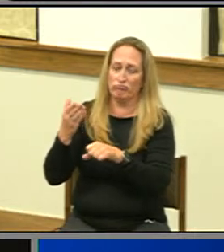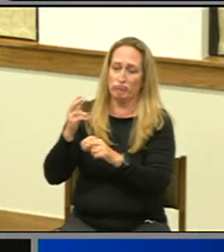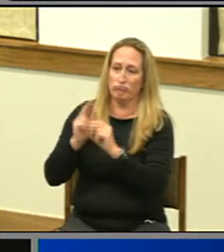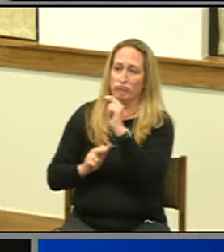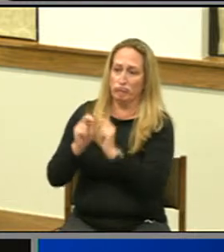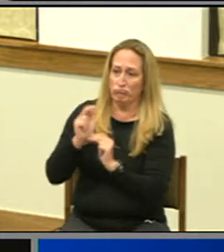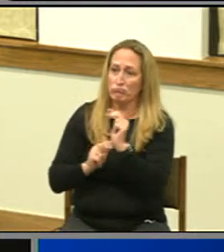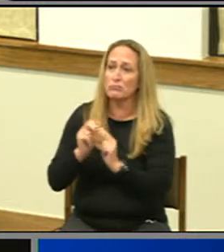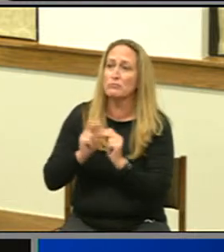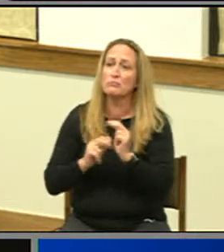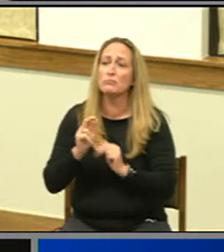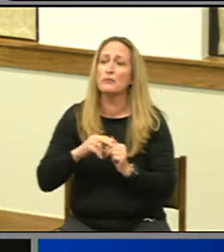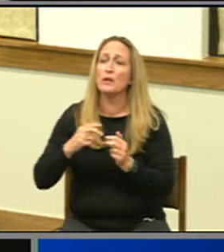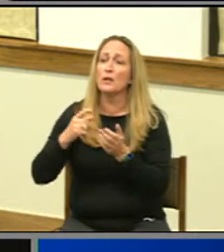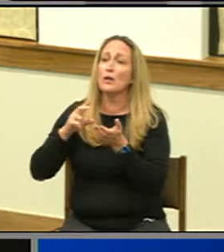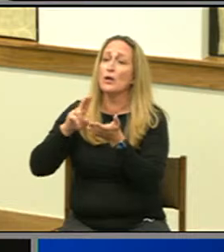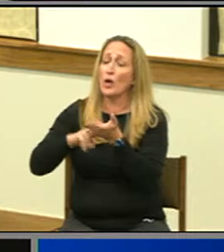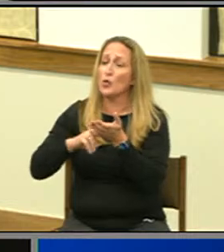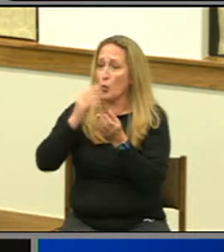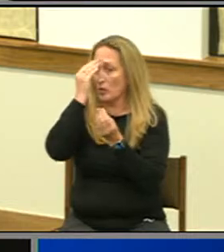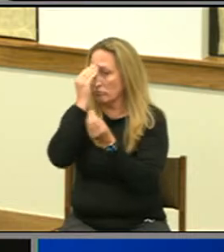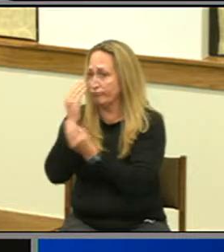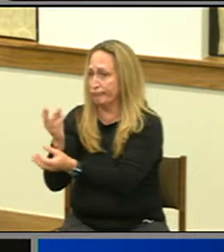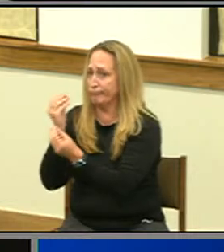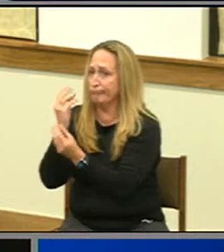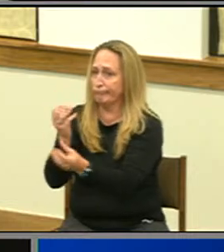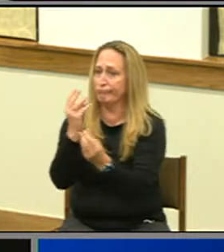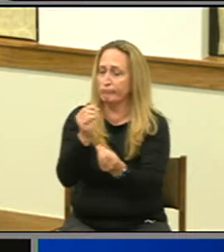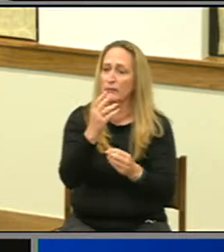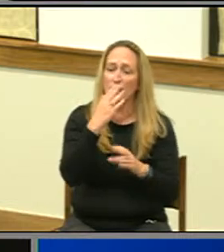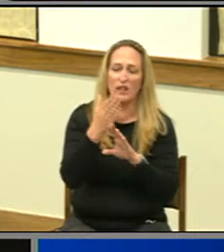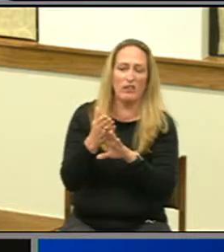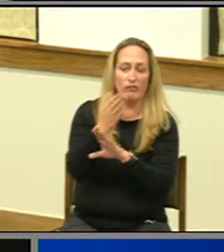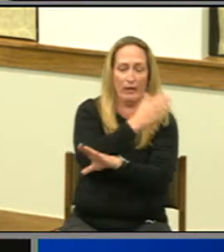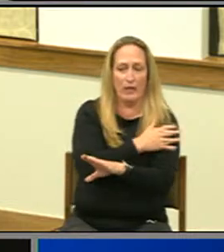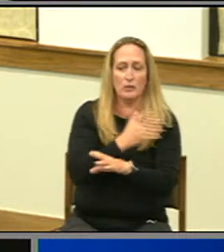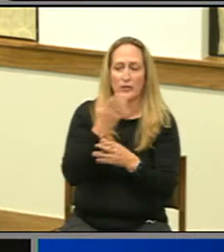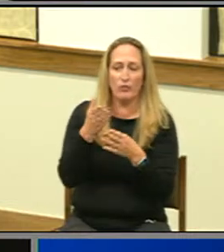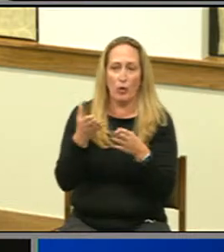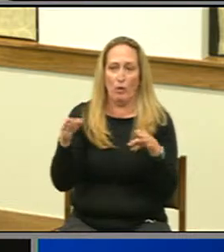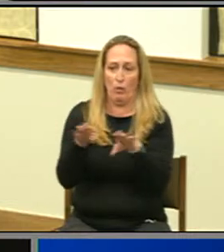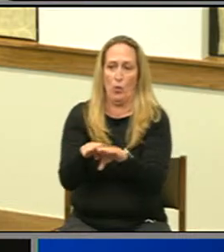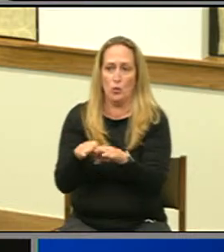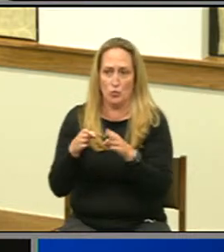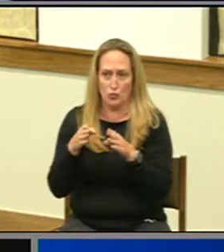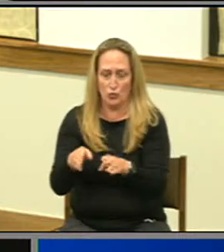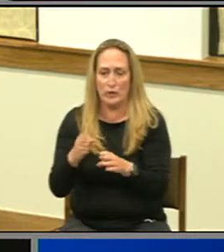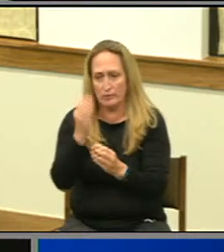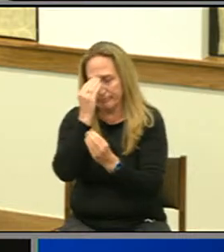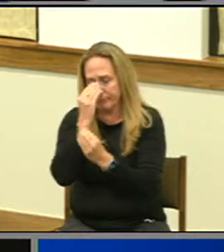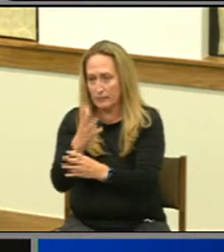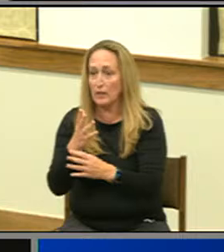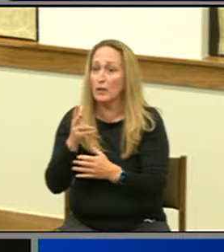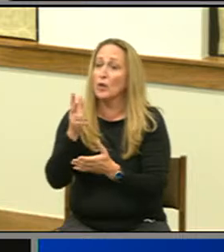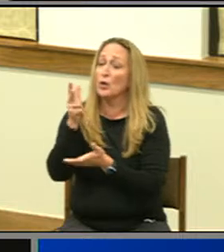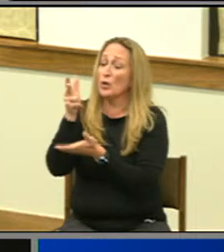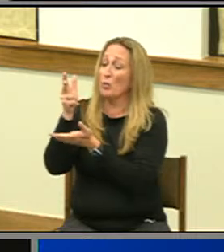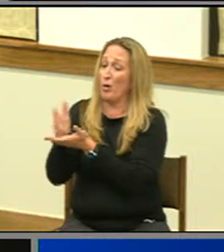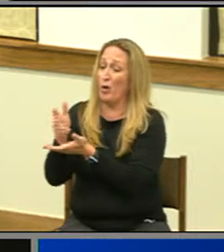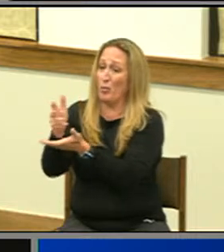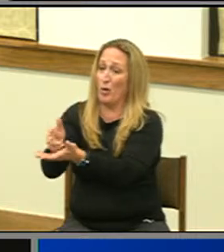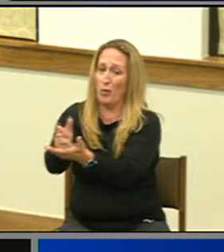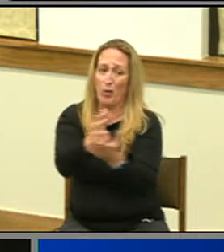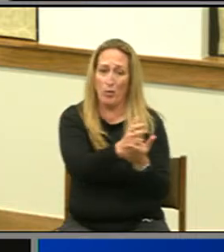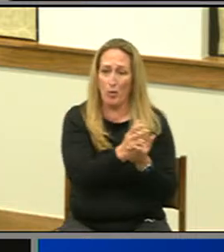construction. Contractor will notify residents and businesses in advance of street closures. Street parking will be restricted in